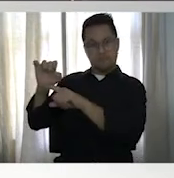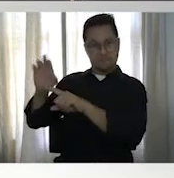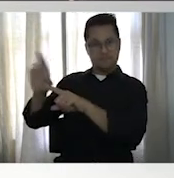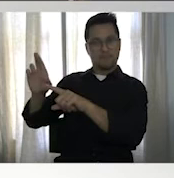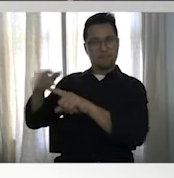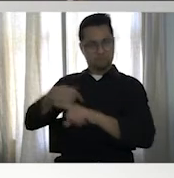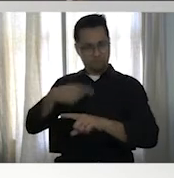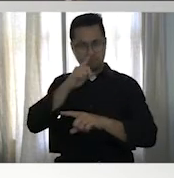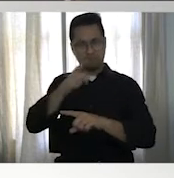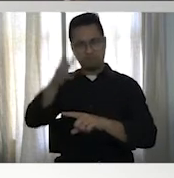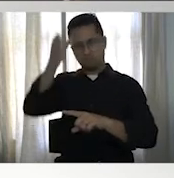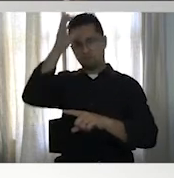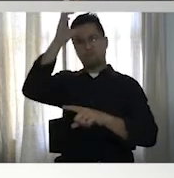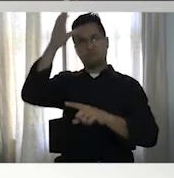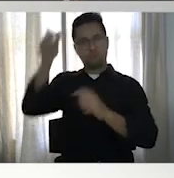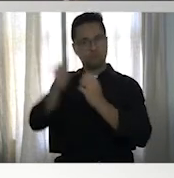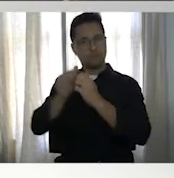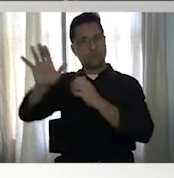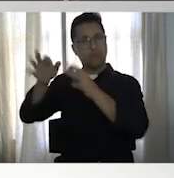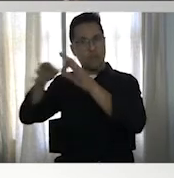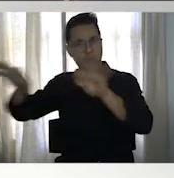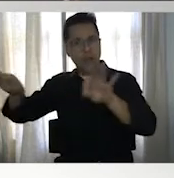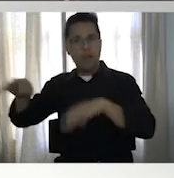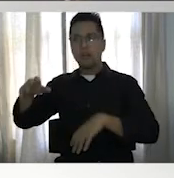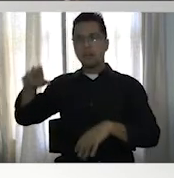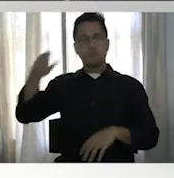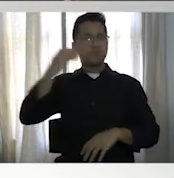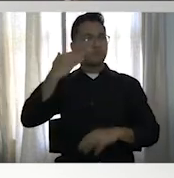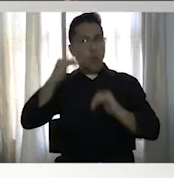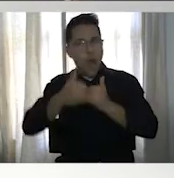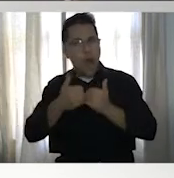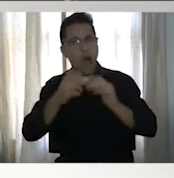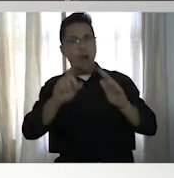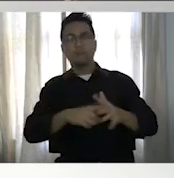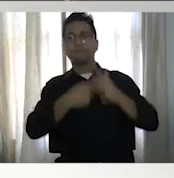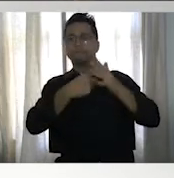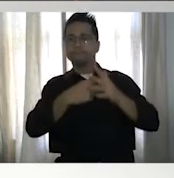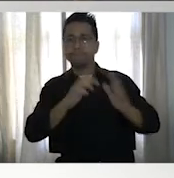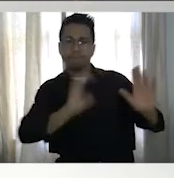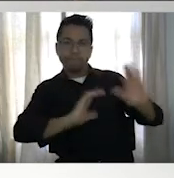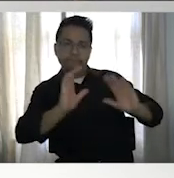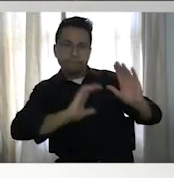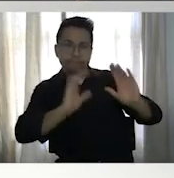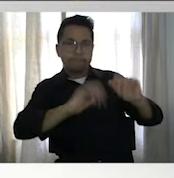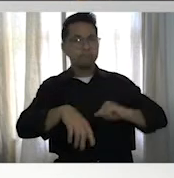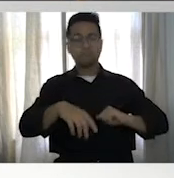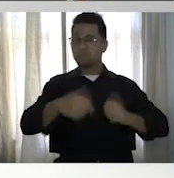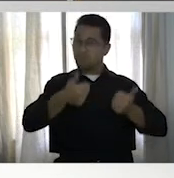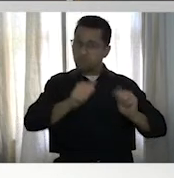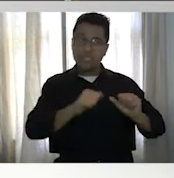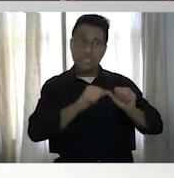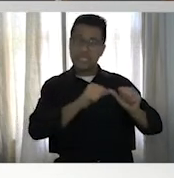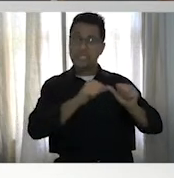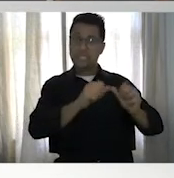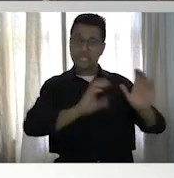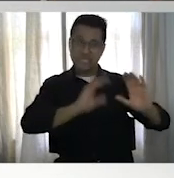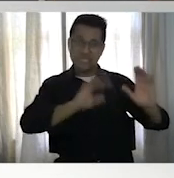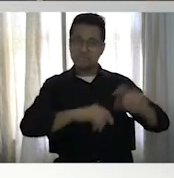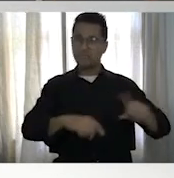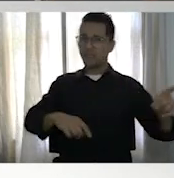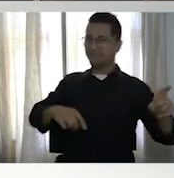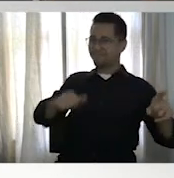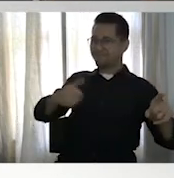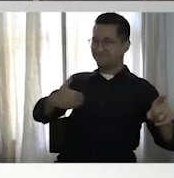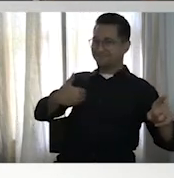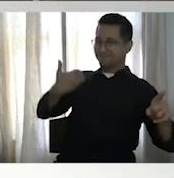quite sophisticated with her language. She knows how to initiate a conversation. She's trying to keep the conversation going. But this young